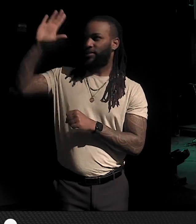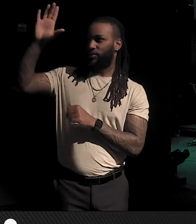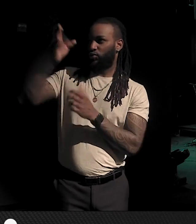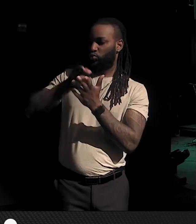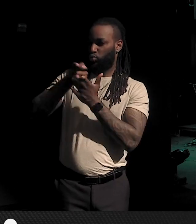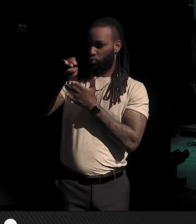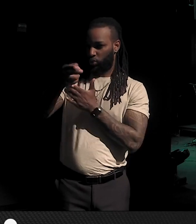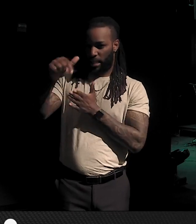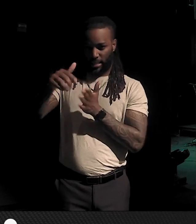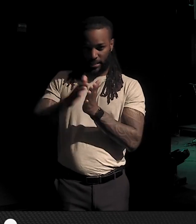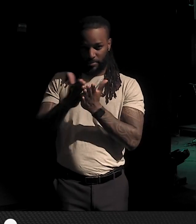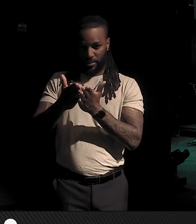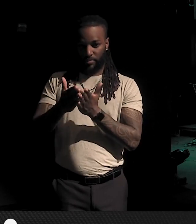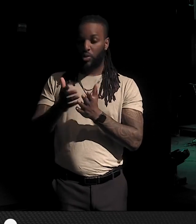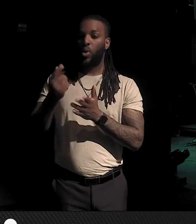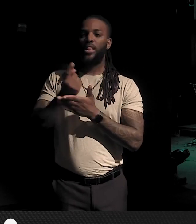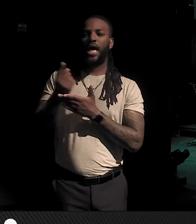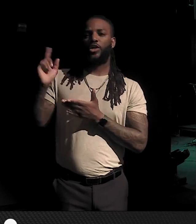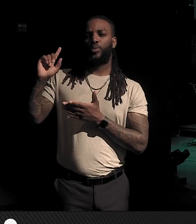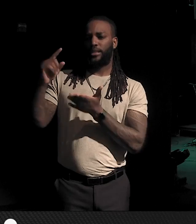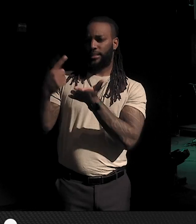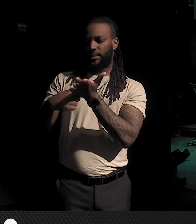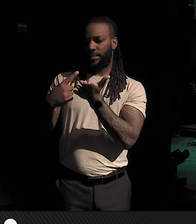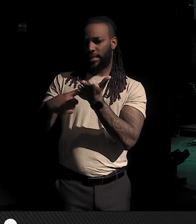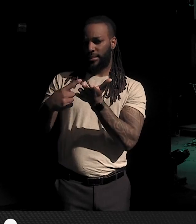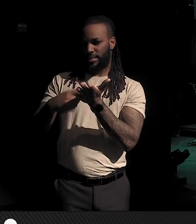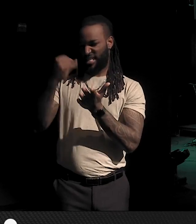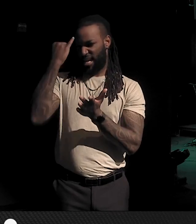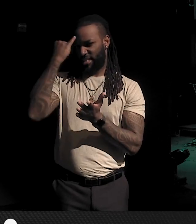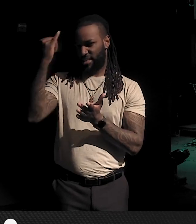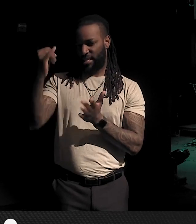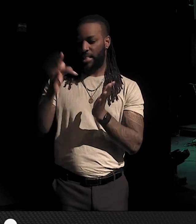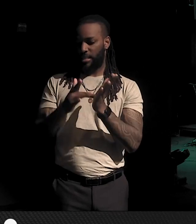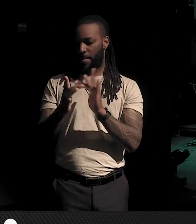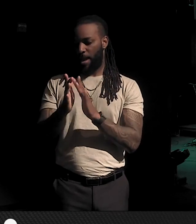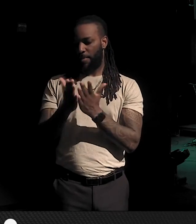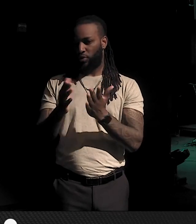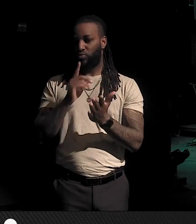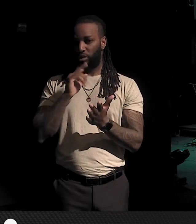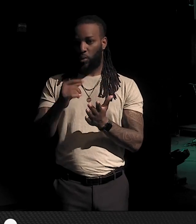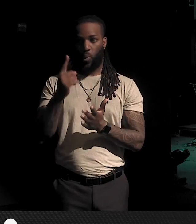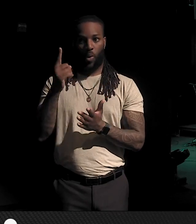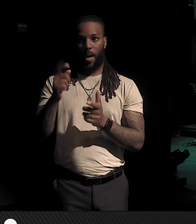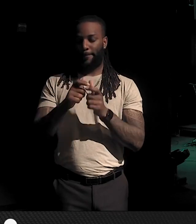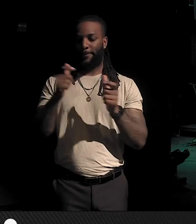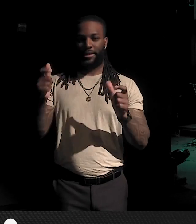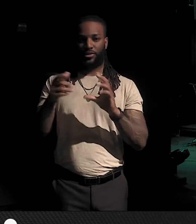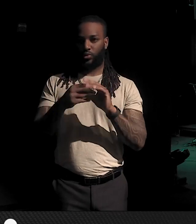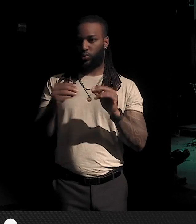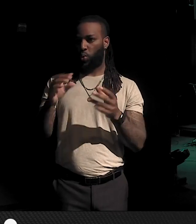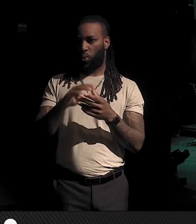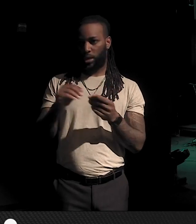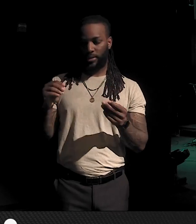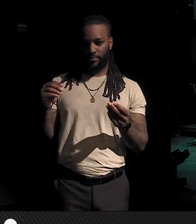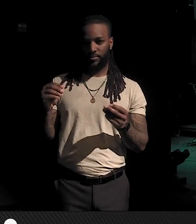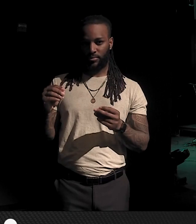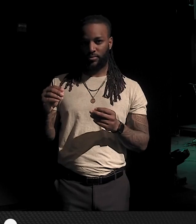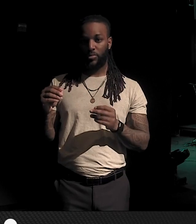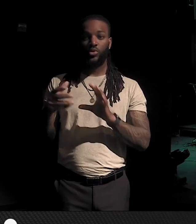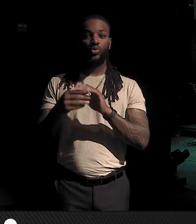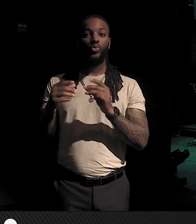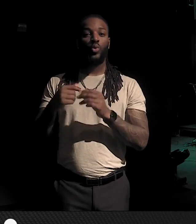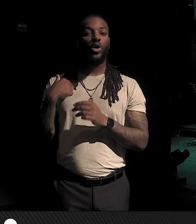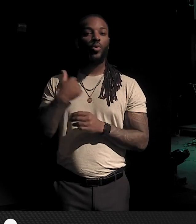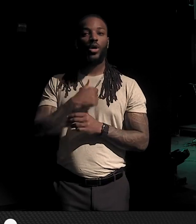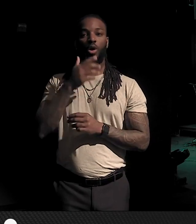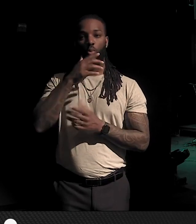book. He left us last week with this idea that the Bible is really one great big story. And it's a story that we're going to